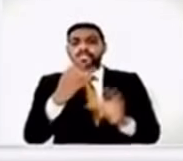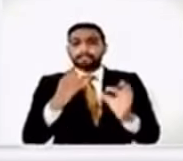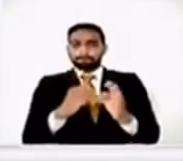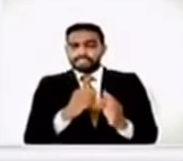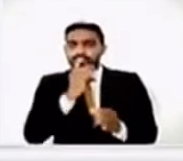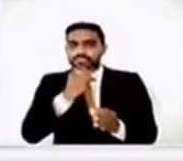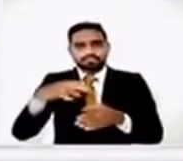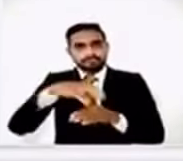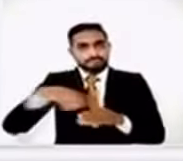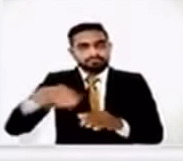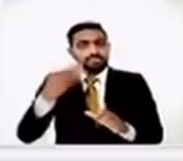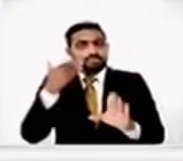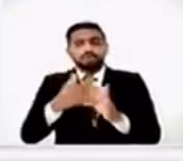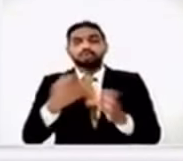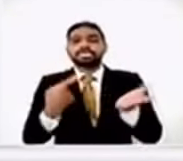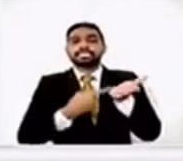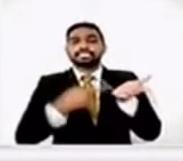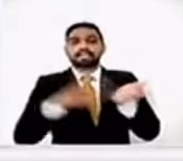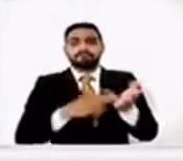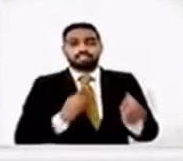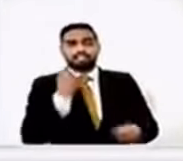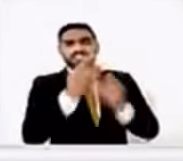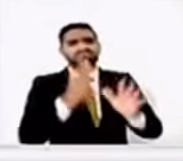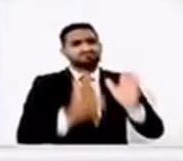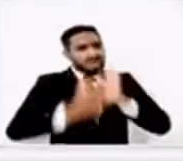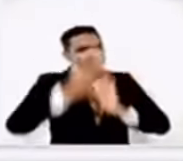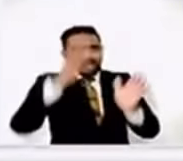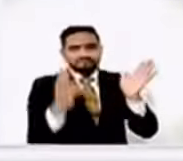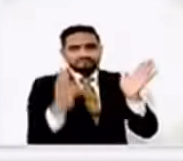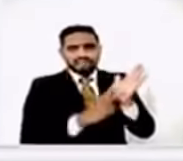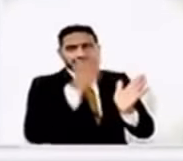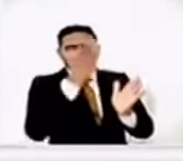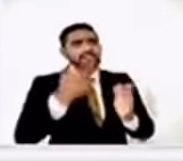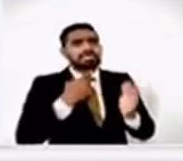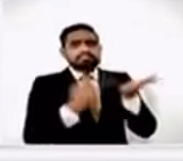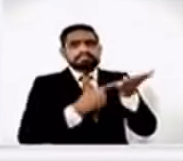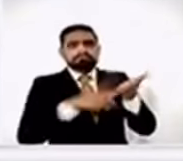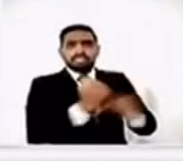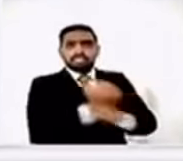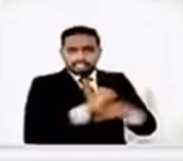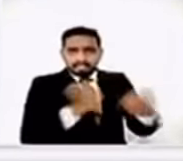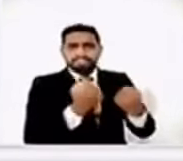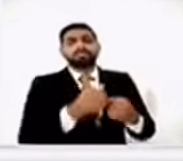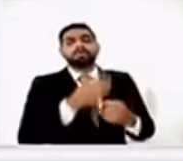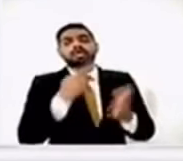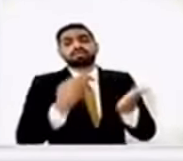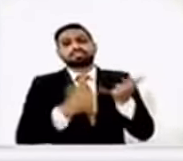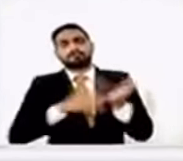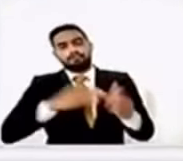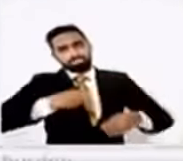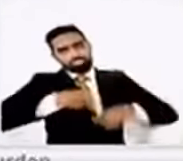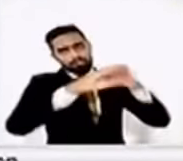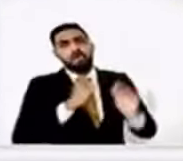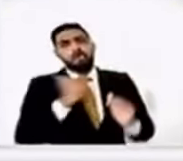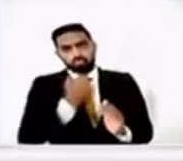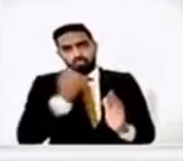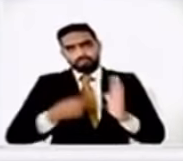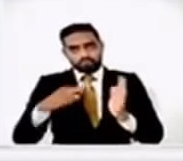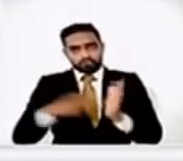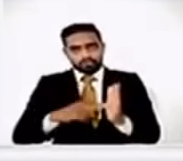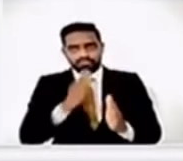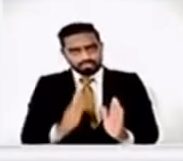televisions for rural schools to watch Guru Gedara educational programs. Implementation of a new